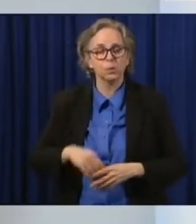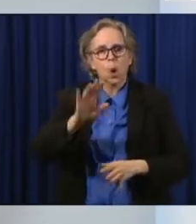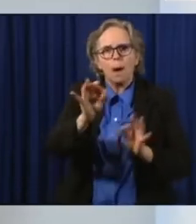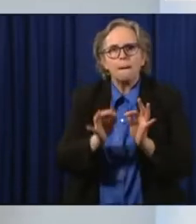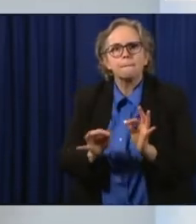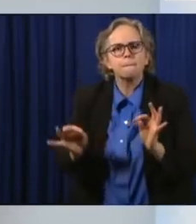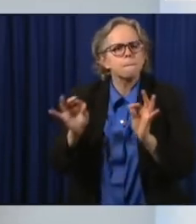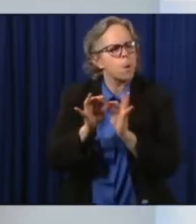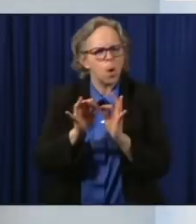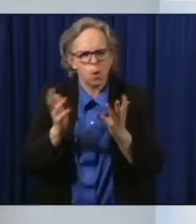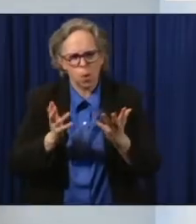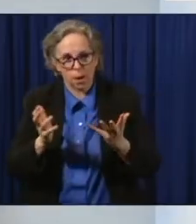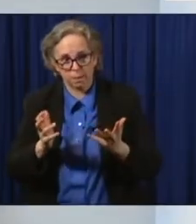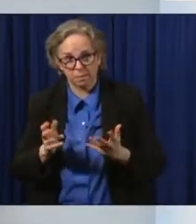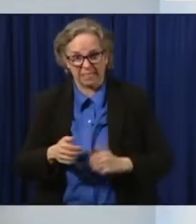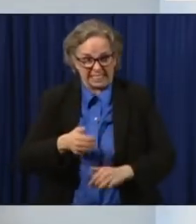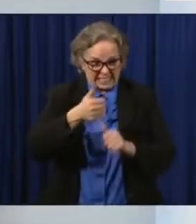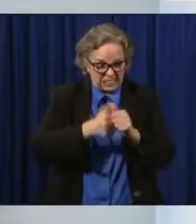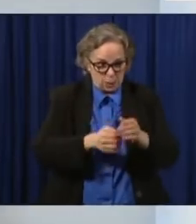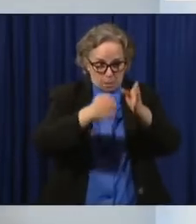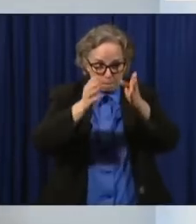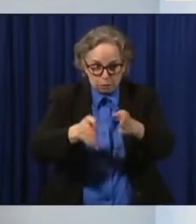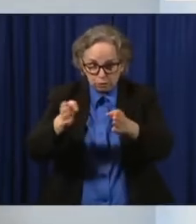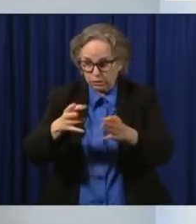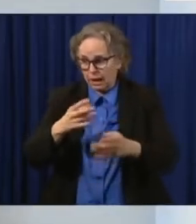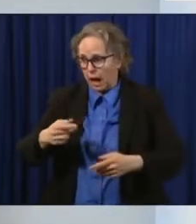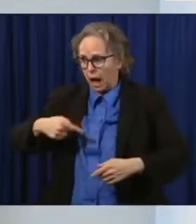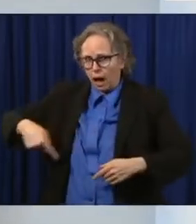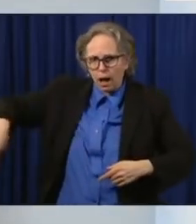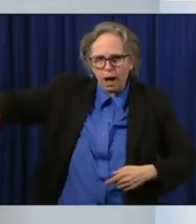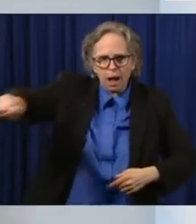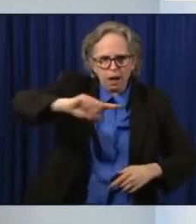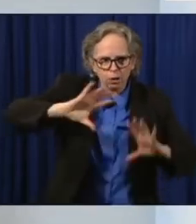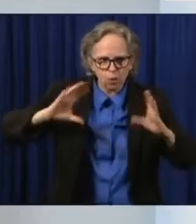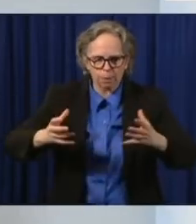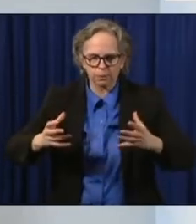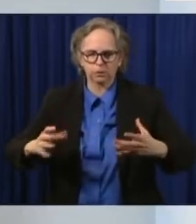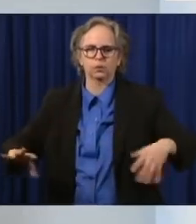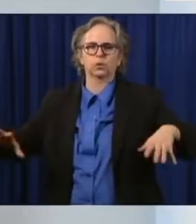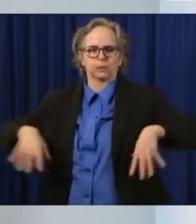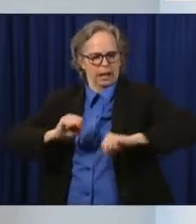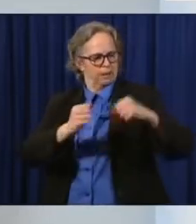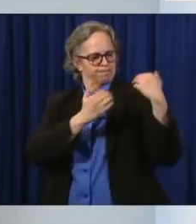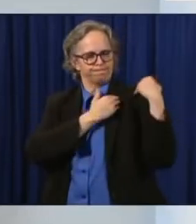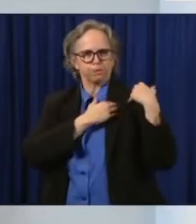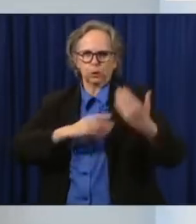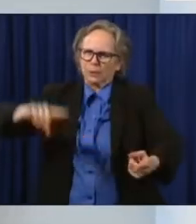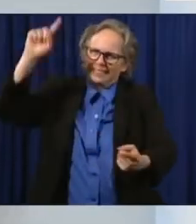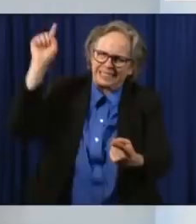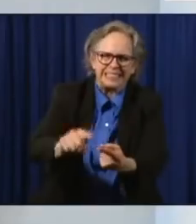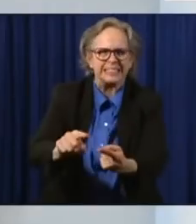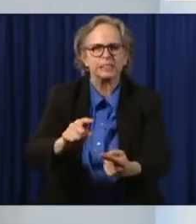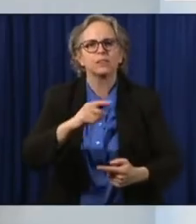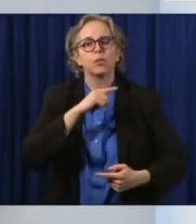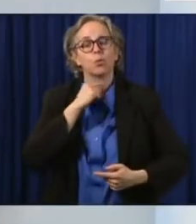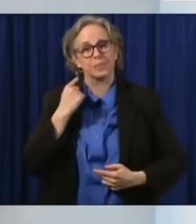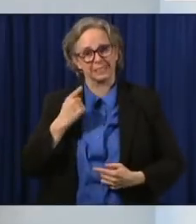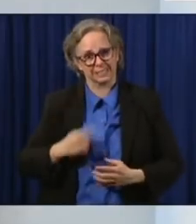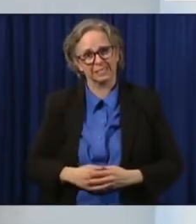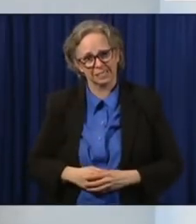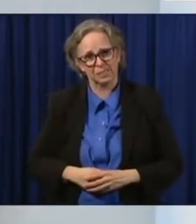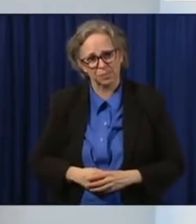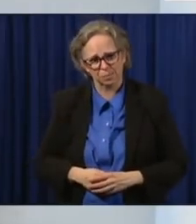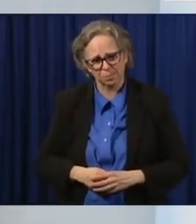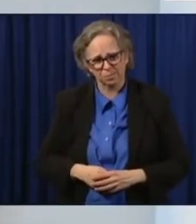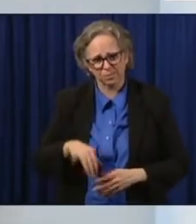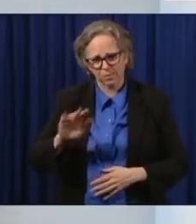collectively. As been said during this 2 o'clock news conference many times by the governor, myself, Dr. Acton,